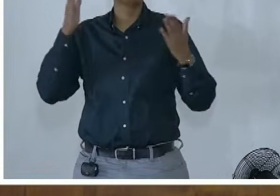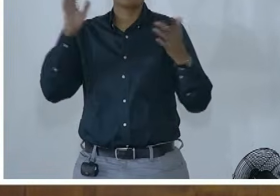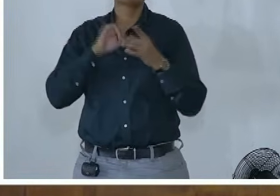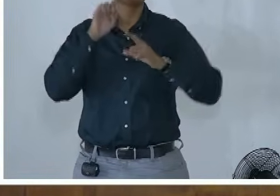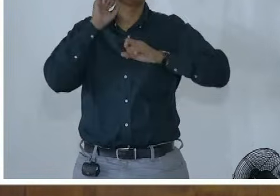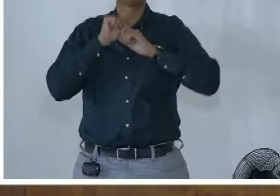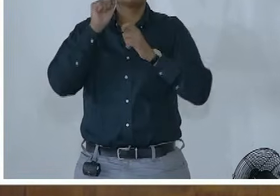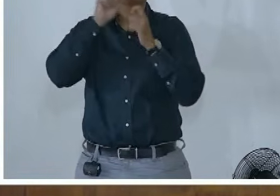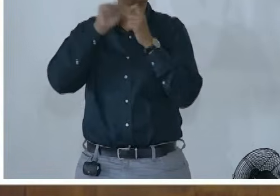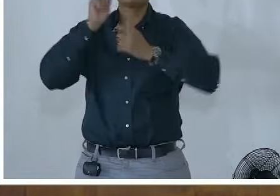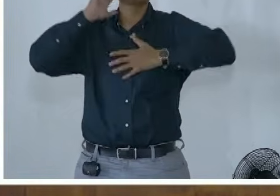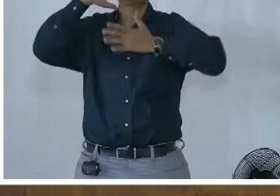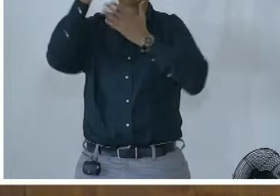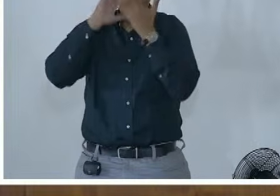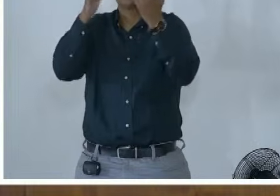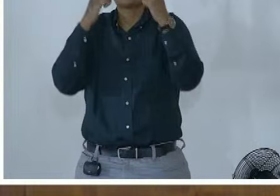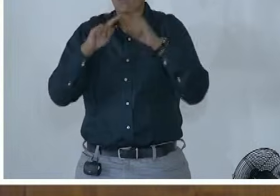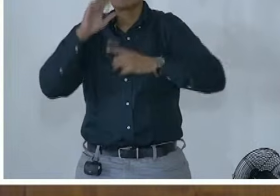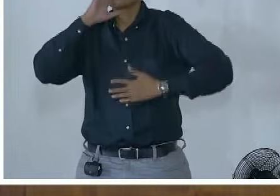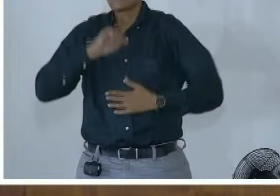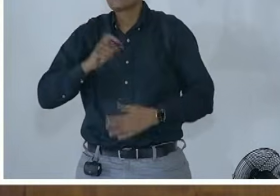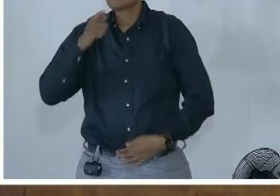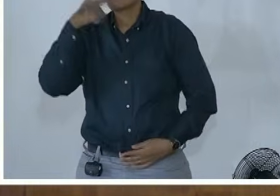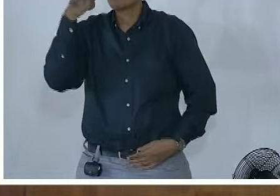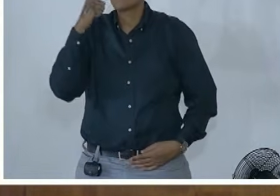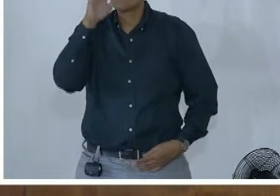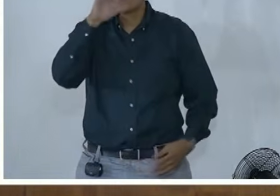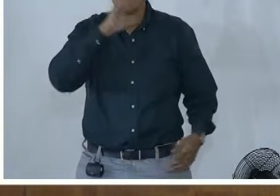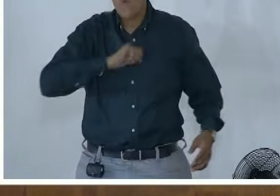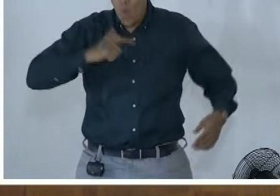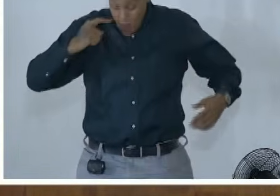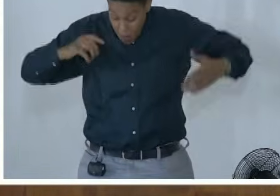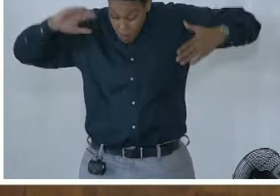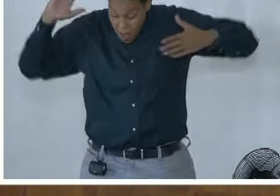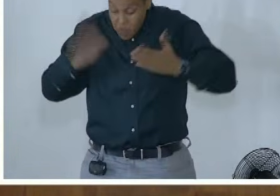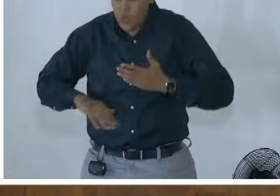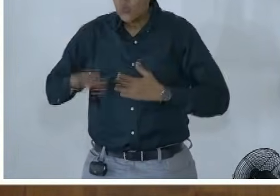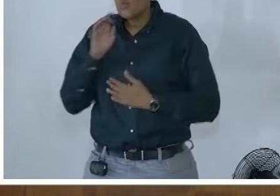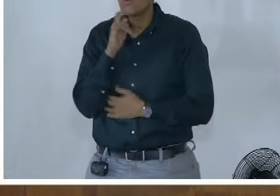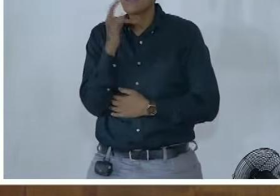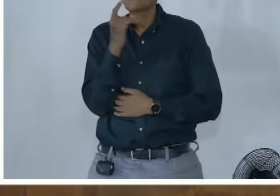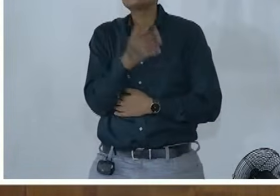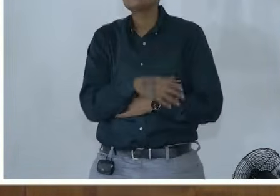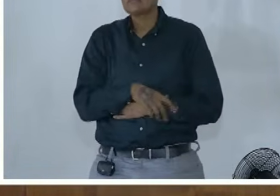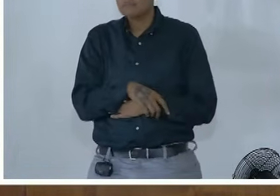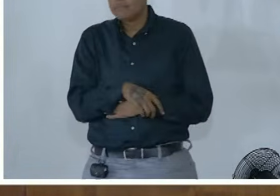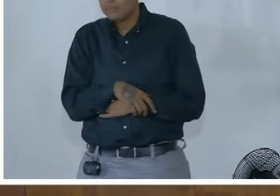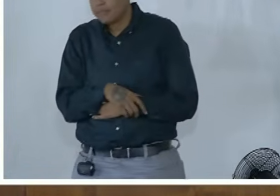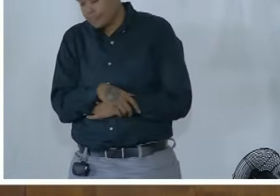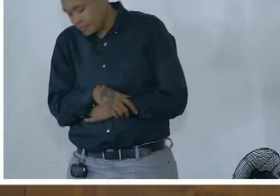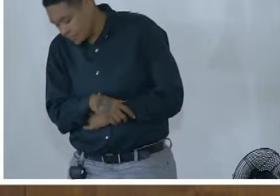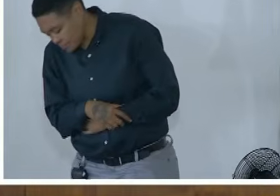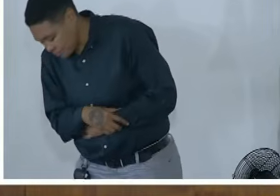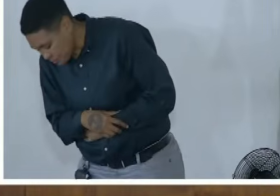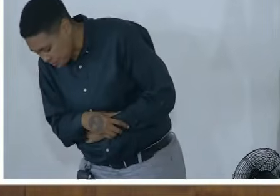is that we reduce the age from 21 years old to 18 years old.